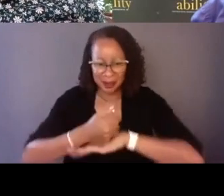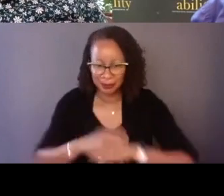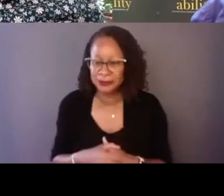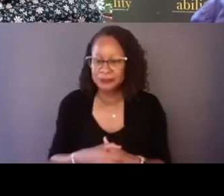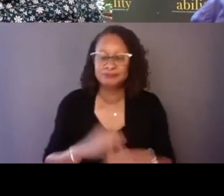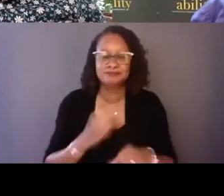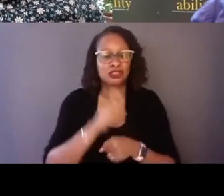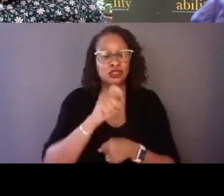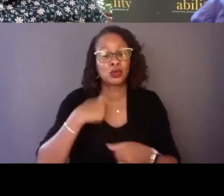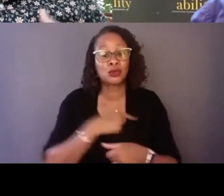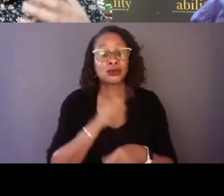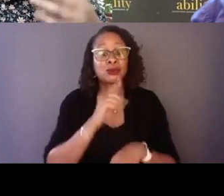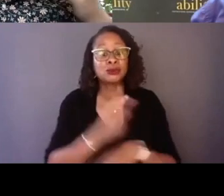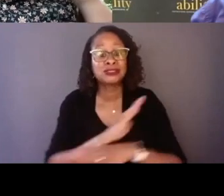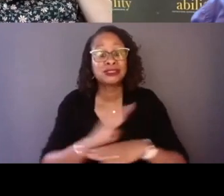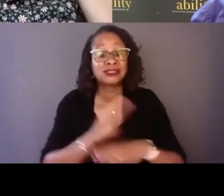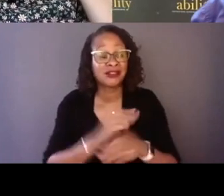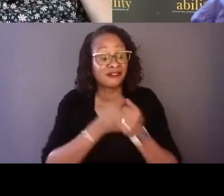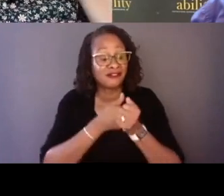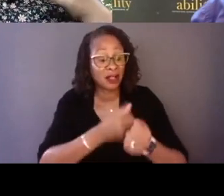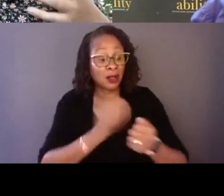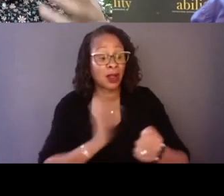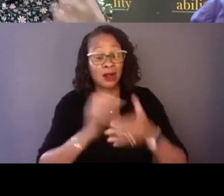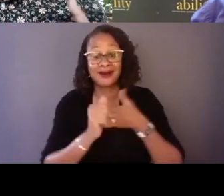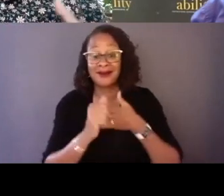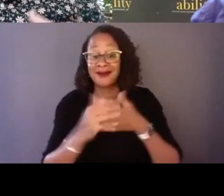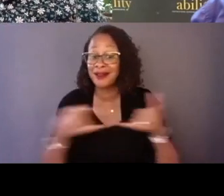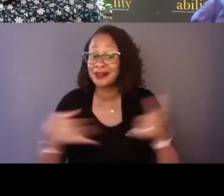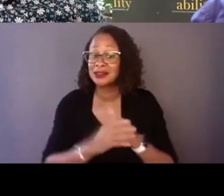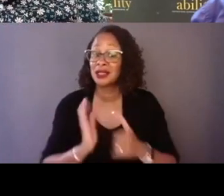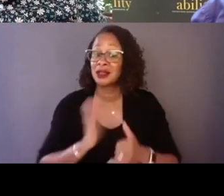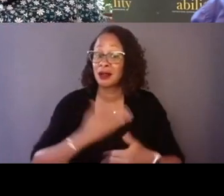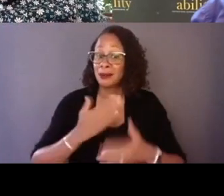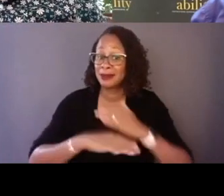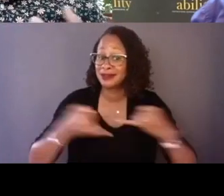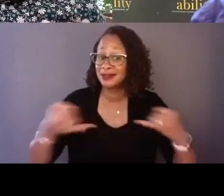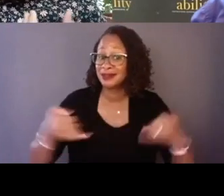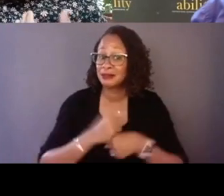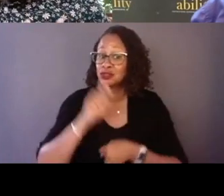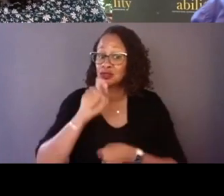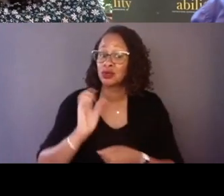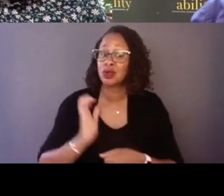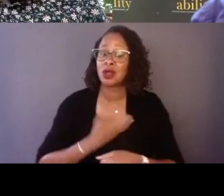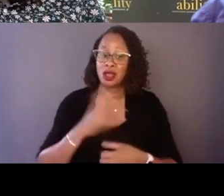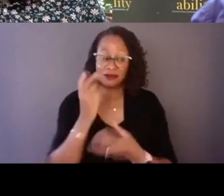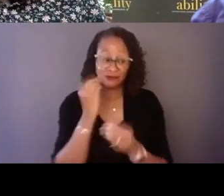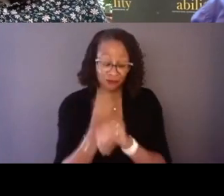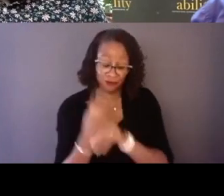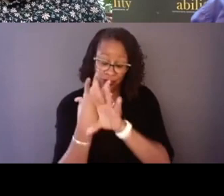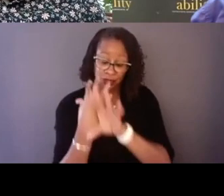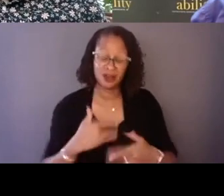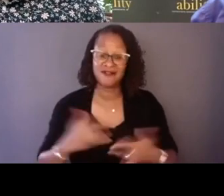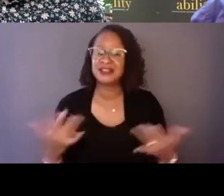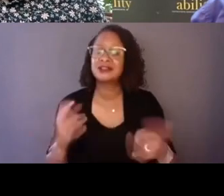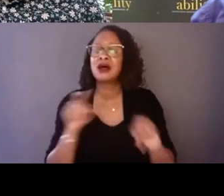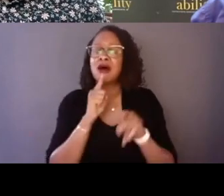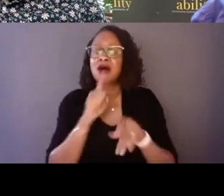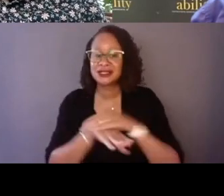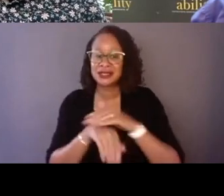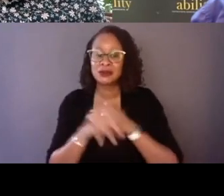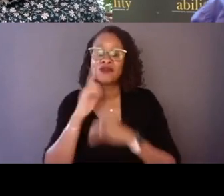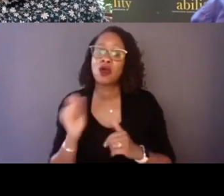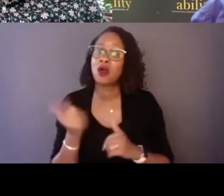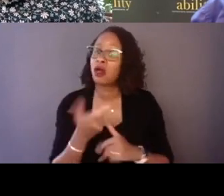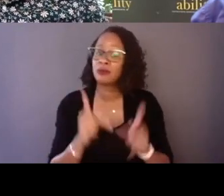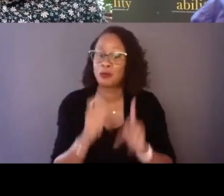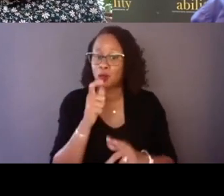make sure that we're actually, following our guidelines and our baseline of making sure that our virtual events are accessible for all that want to